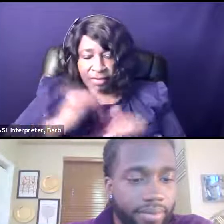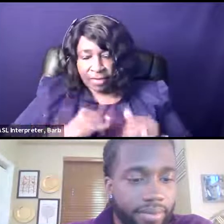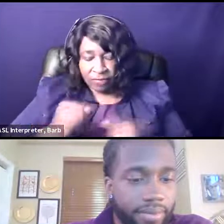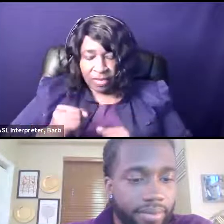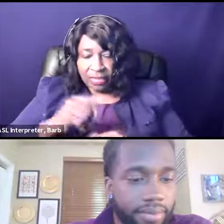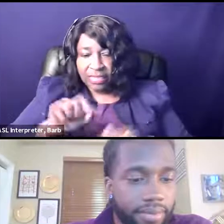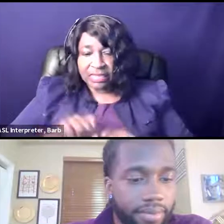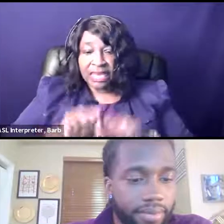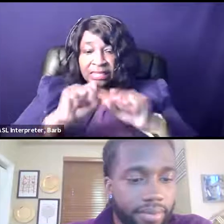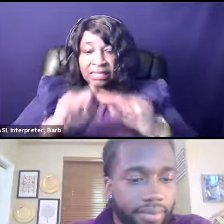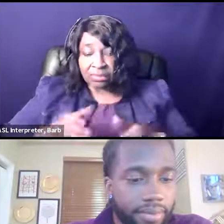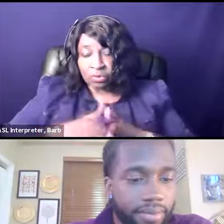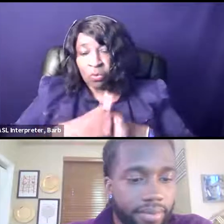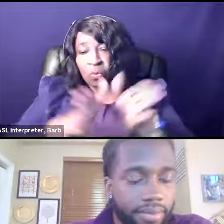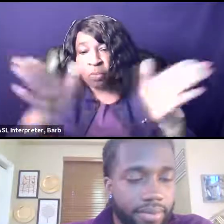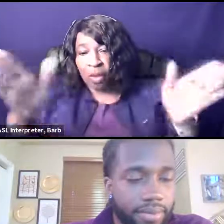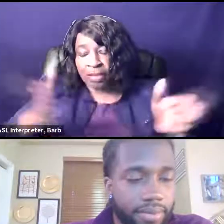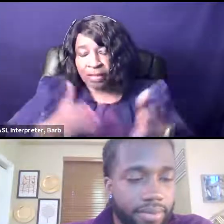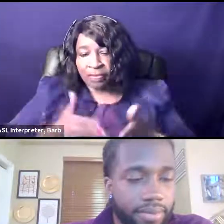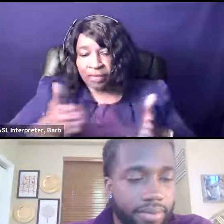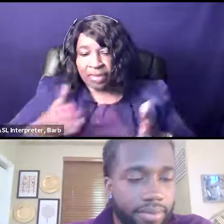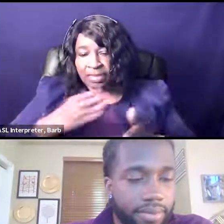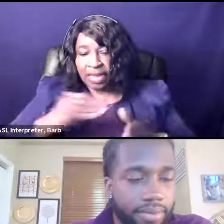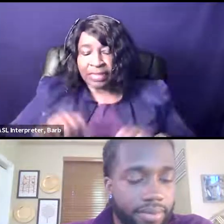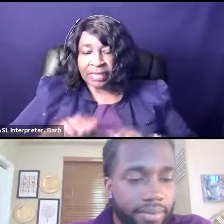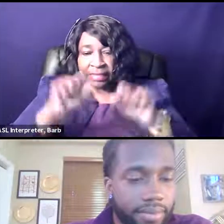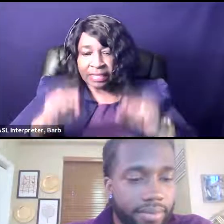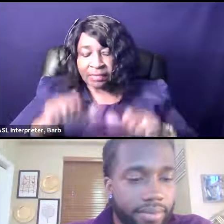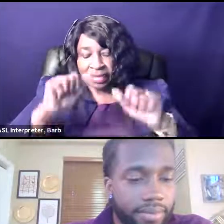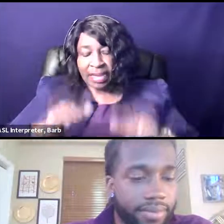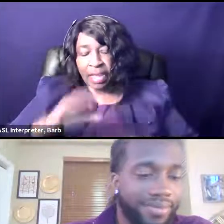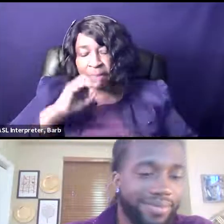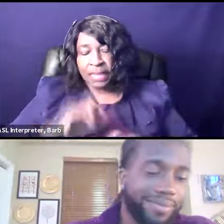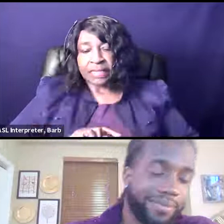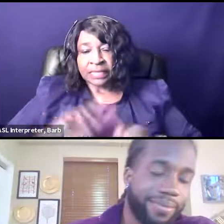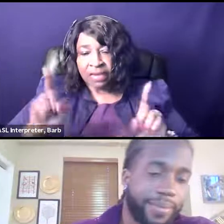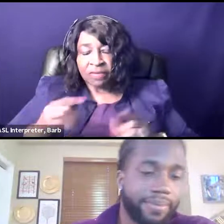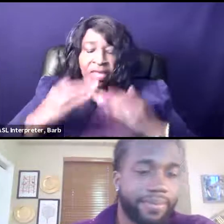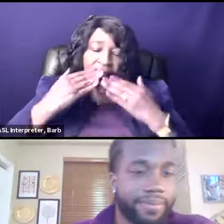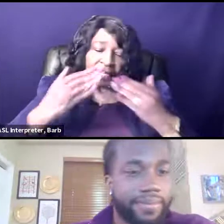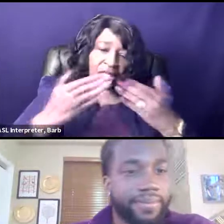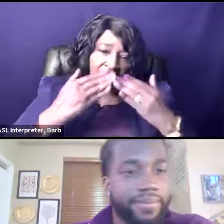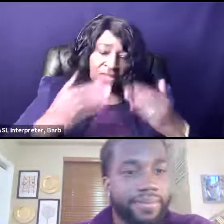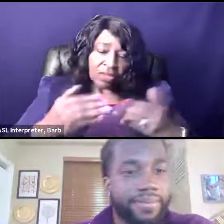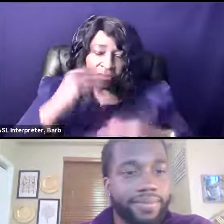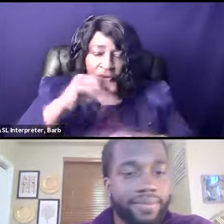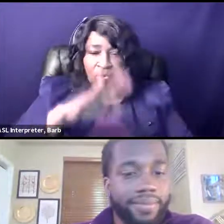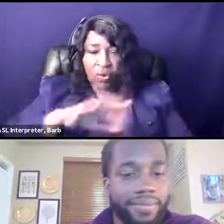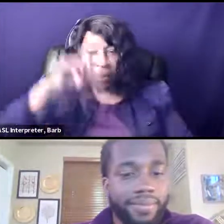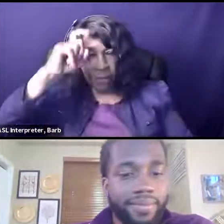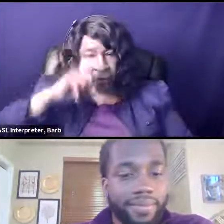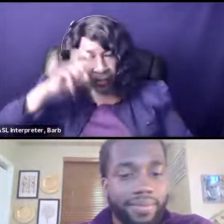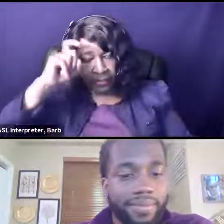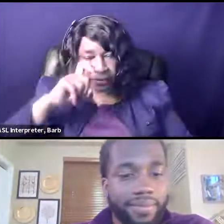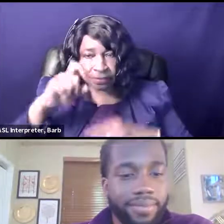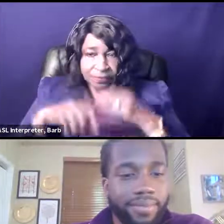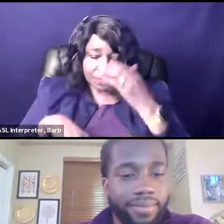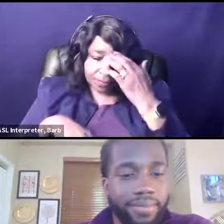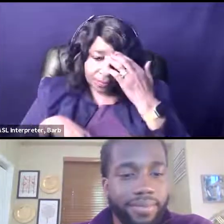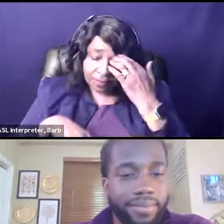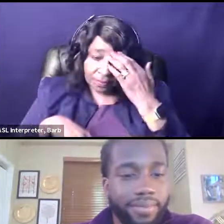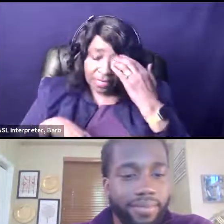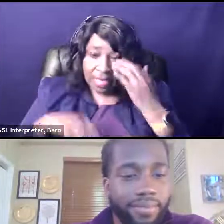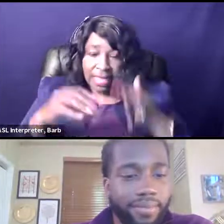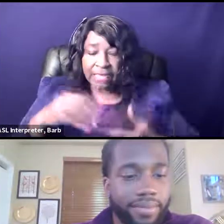system-wide things, and the system could be different. So thank you so much for that insight. Yeah, thank you so much, Dr. Ewing. Yeah, especially